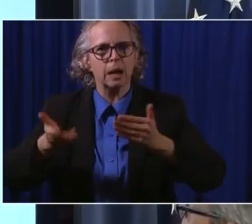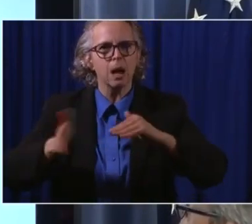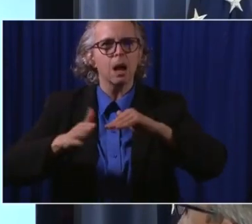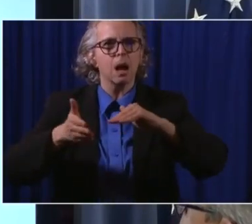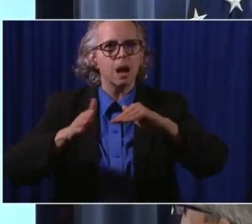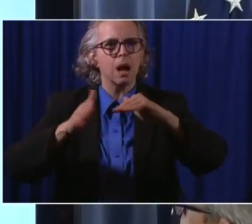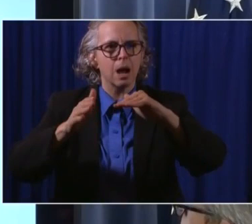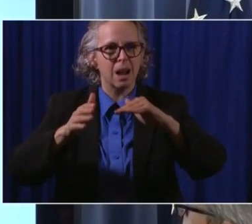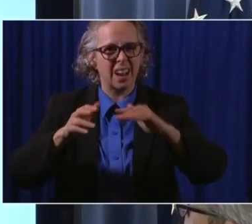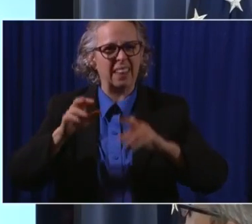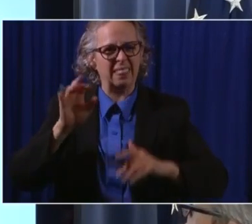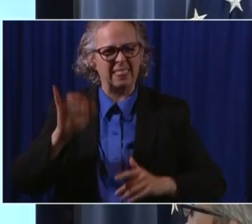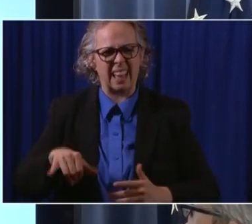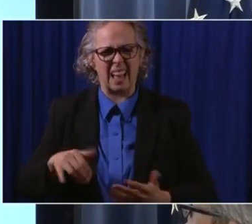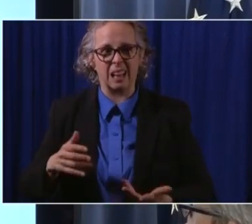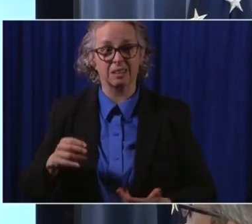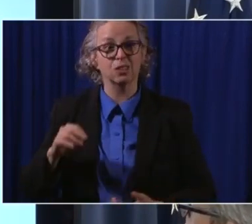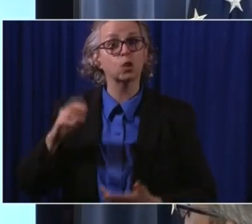July 23rd.